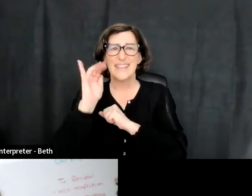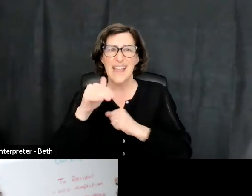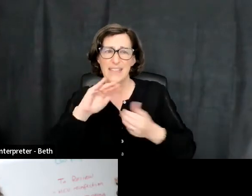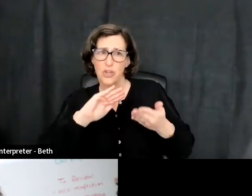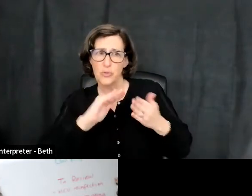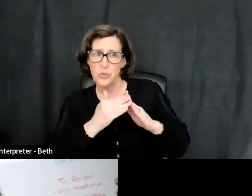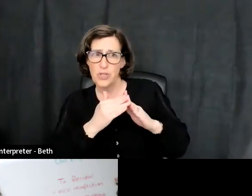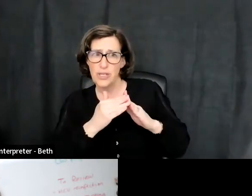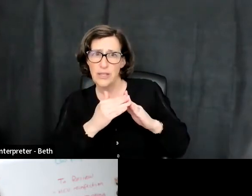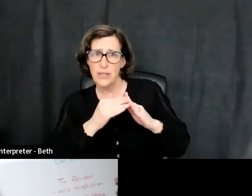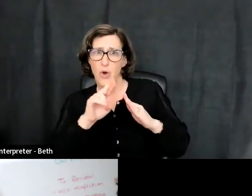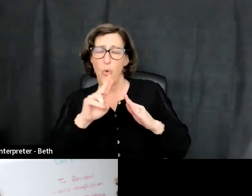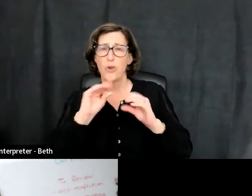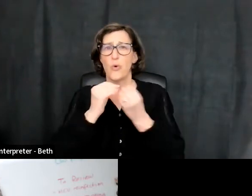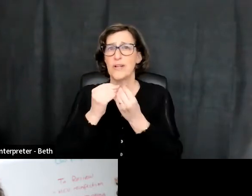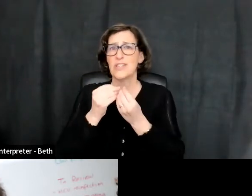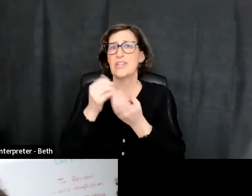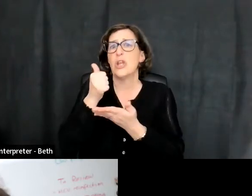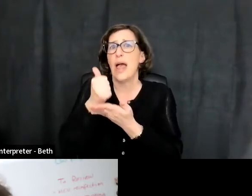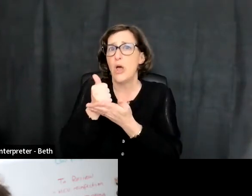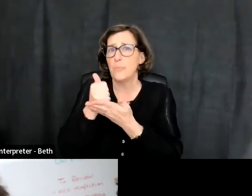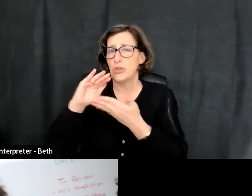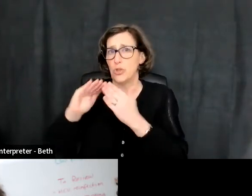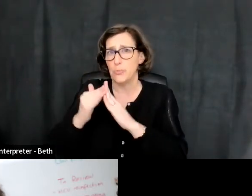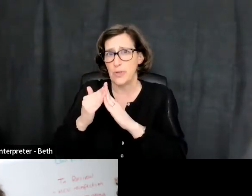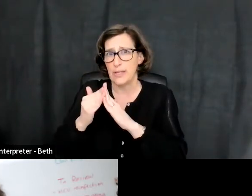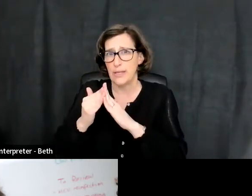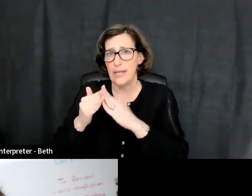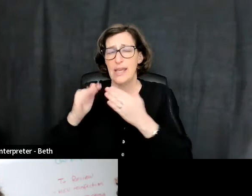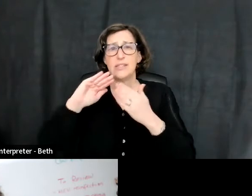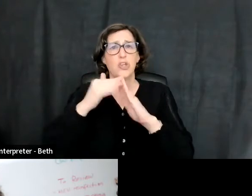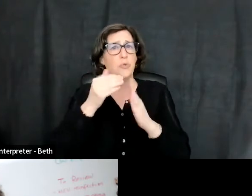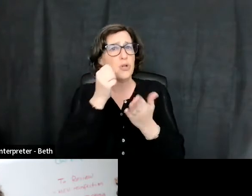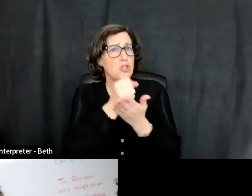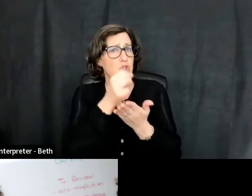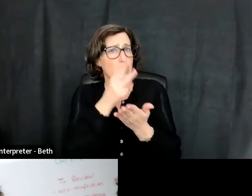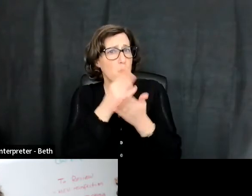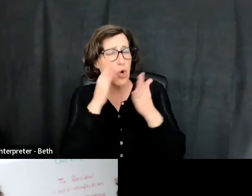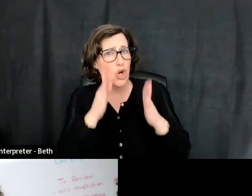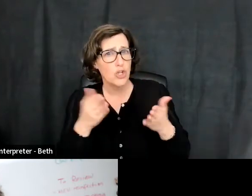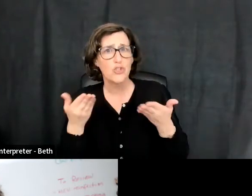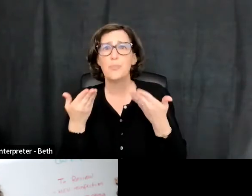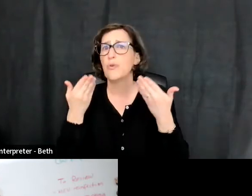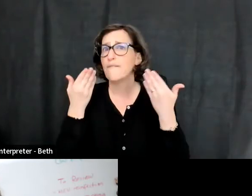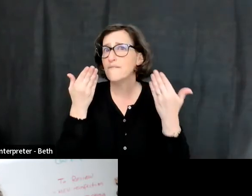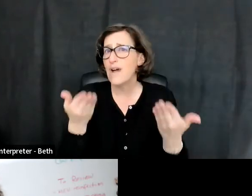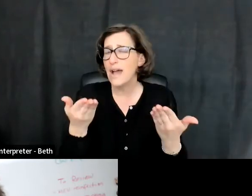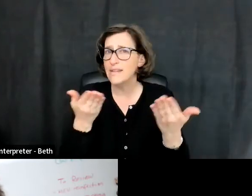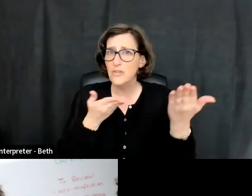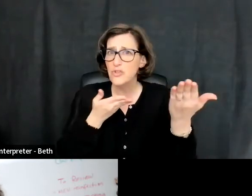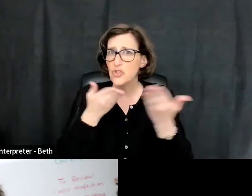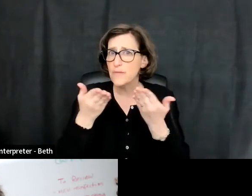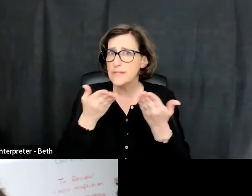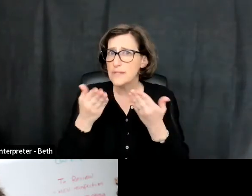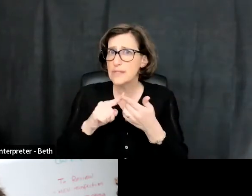that's serving the community? Is the community the social workers that are providing the services to